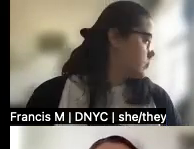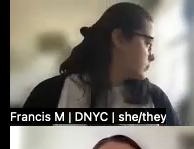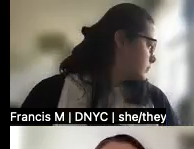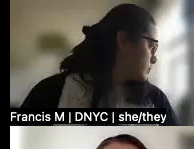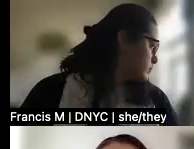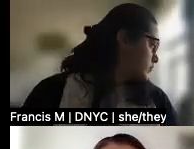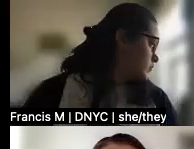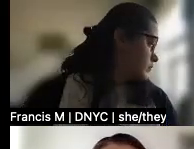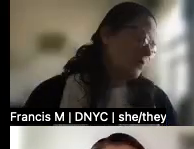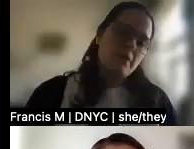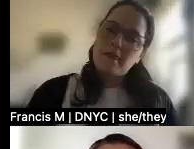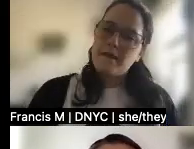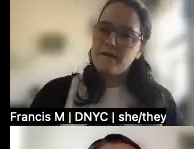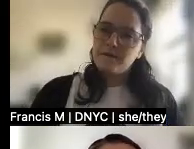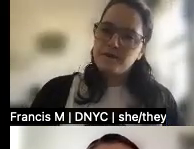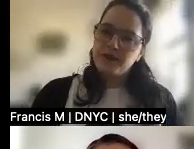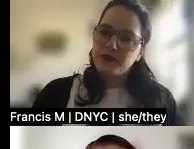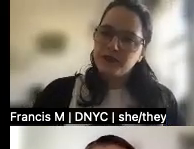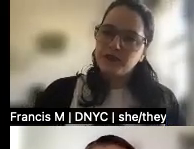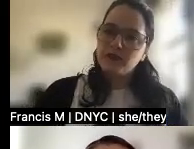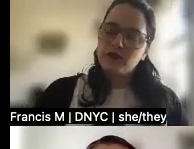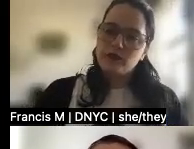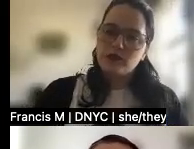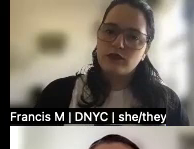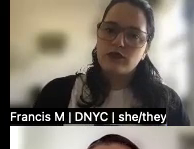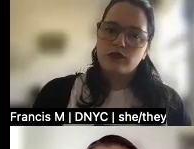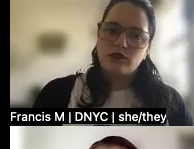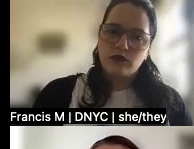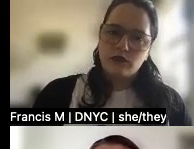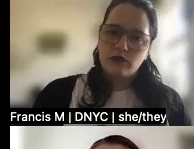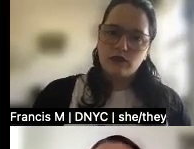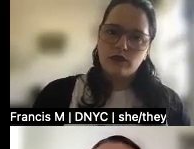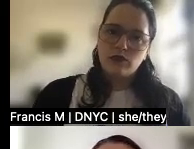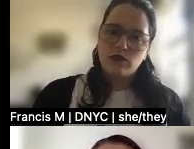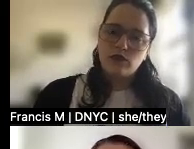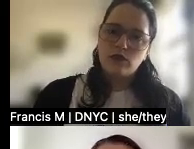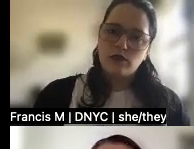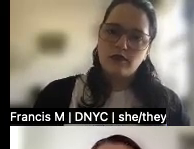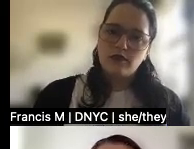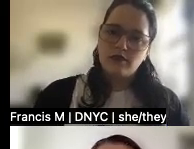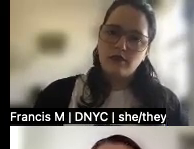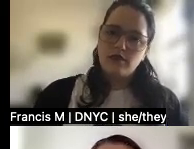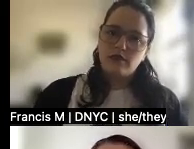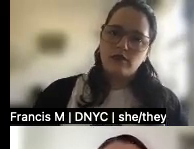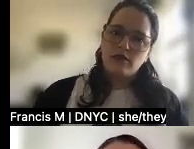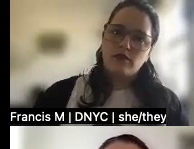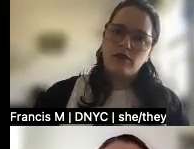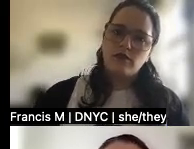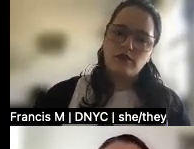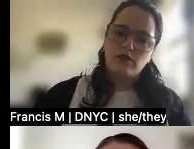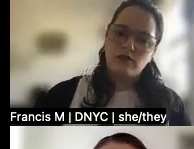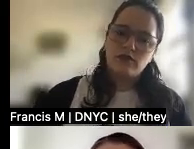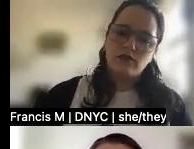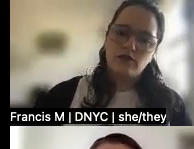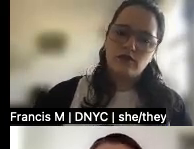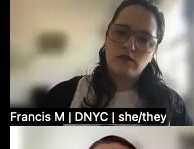most needed. And finally, to attempt to alleviate some of the long-term and immediate impacts of